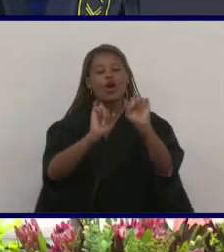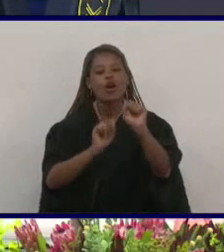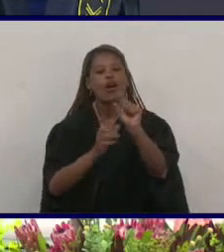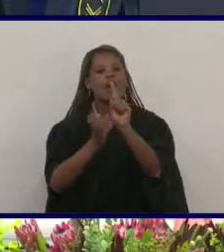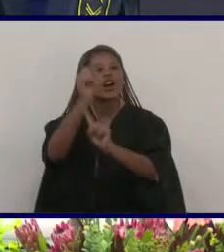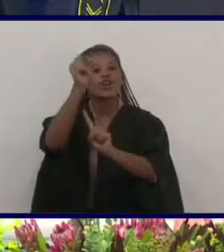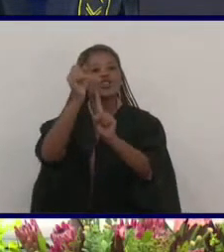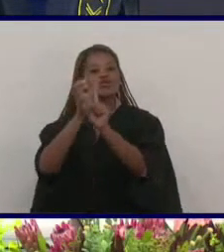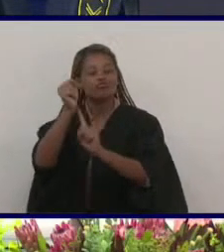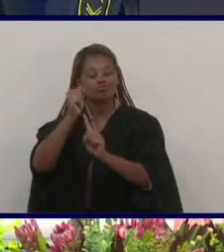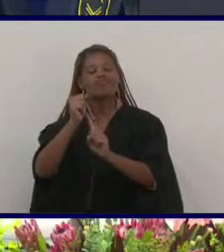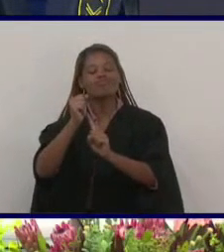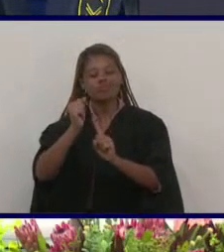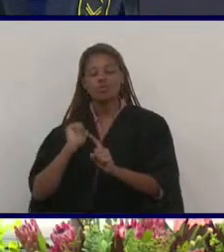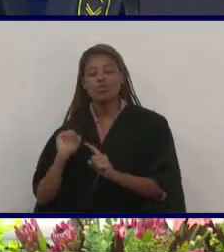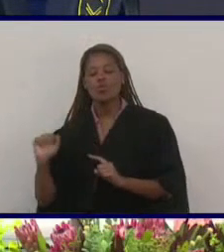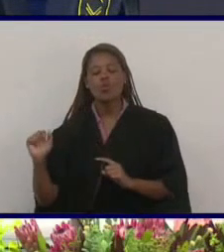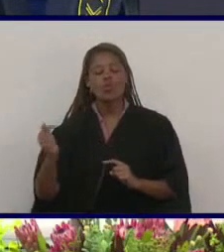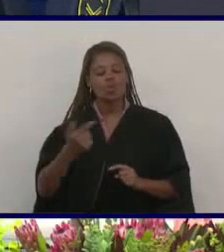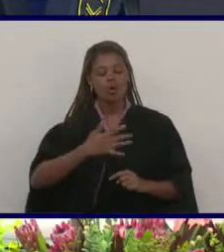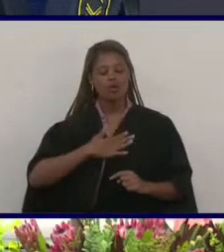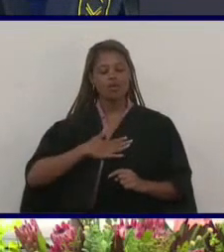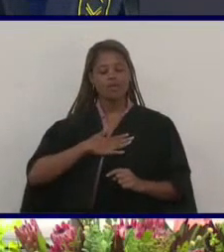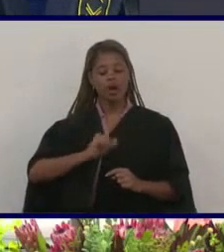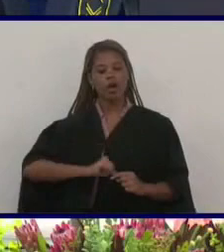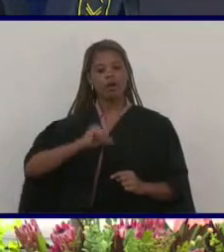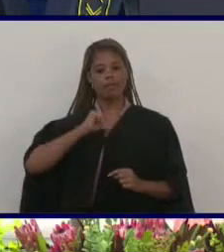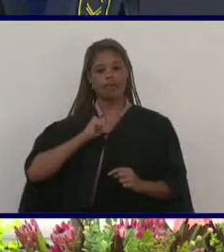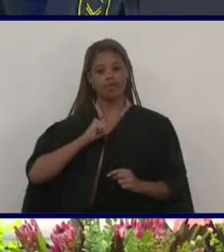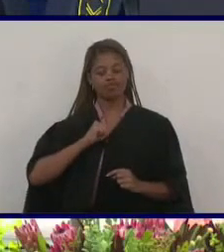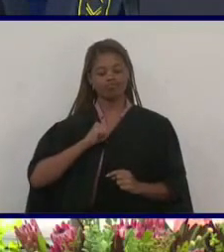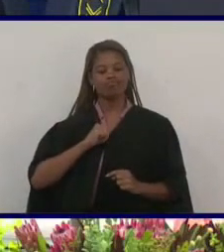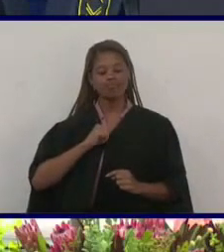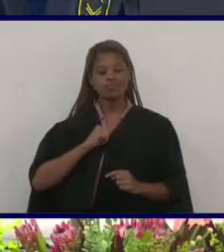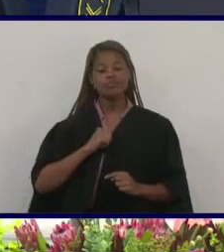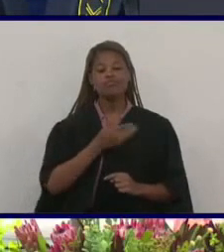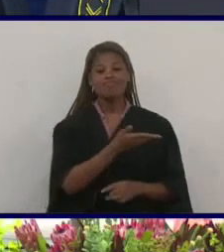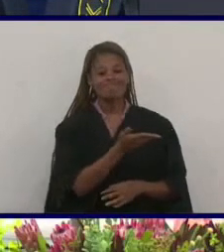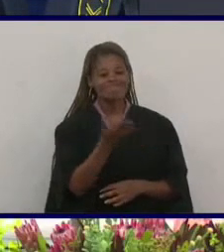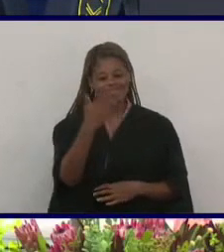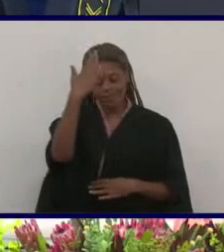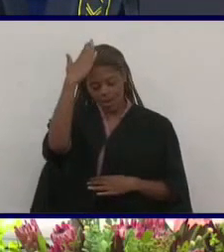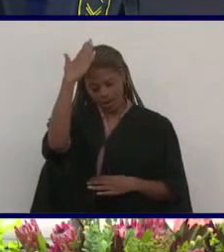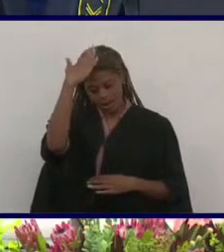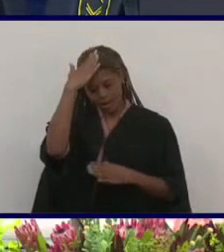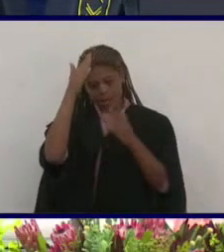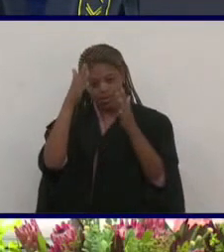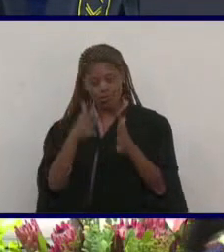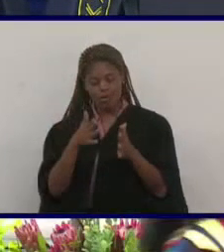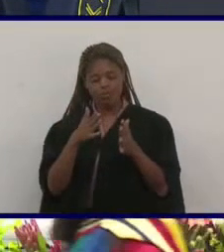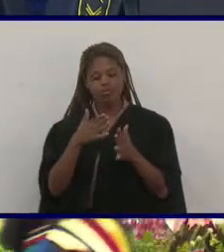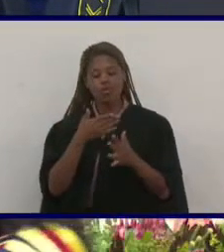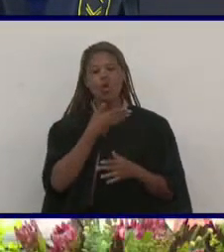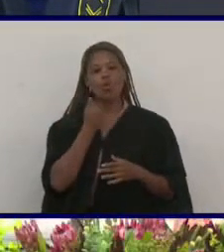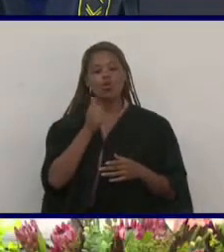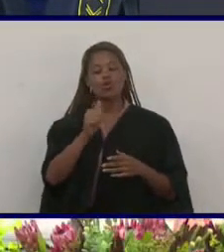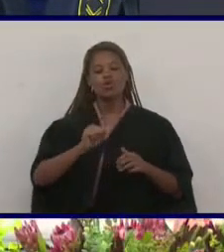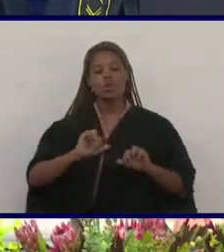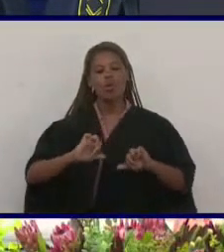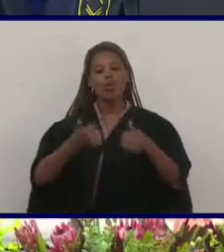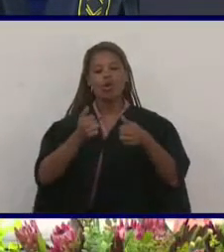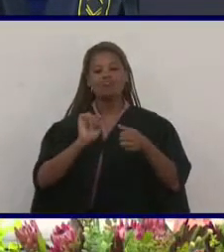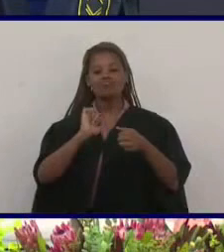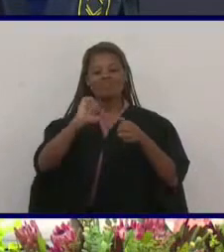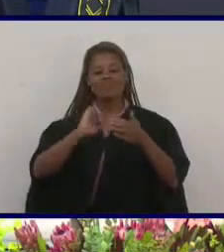have made us all proud. I wish all our graduates well as you journey forth to wherever the